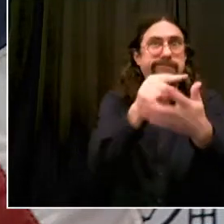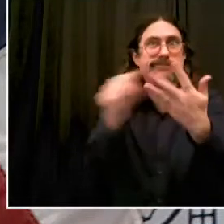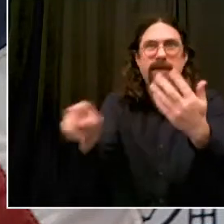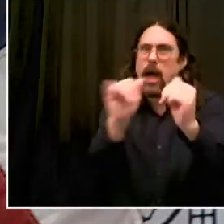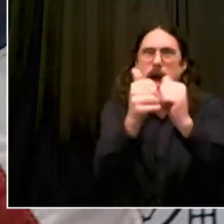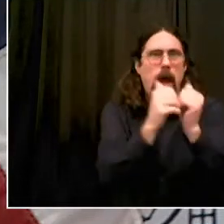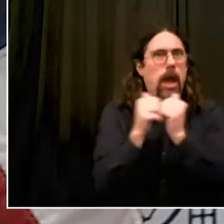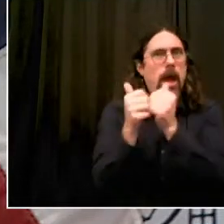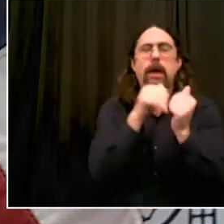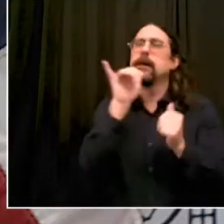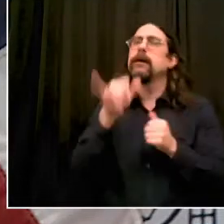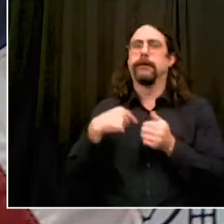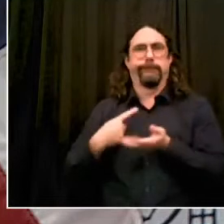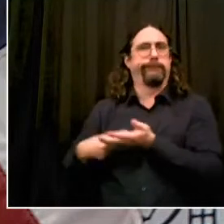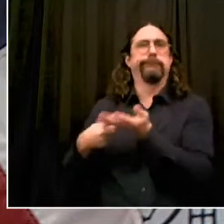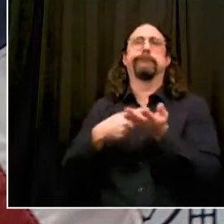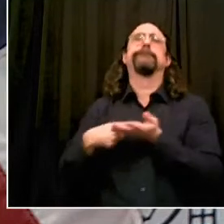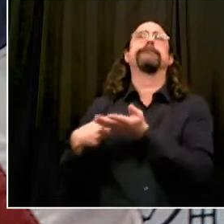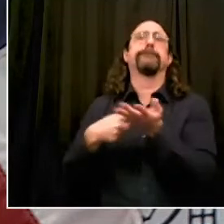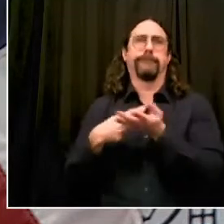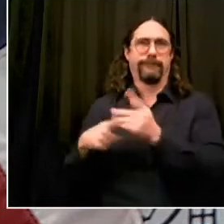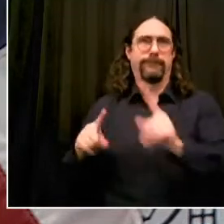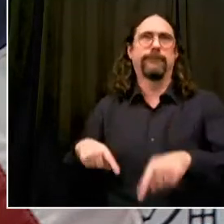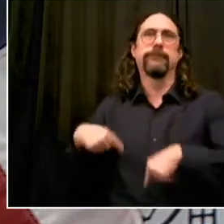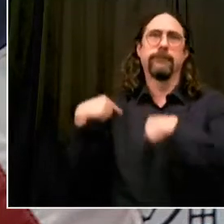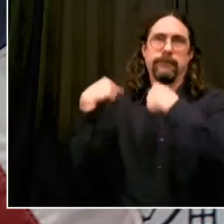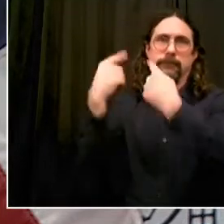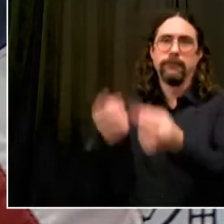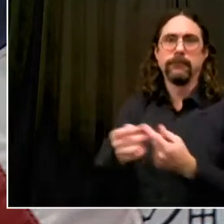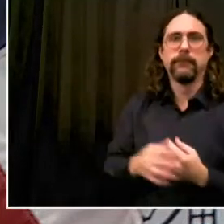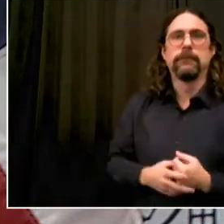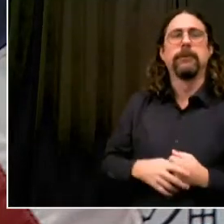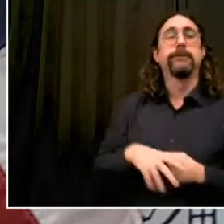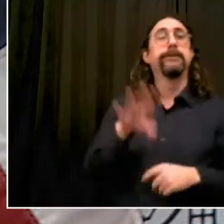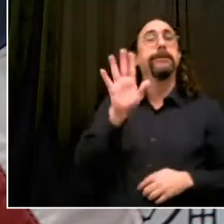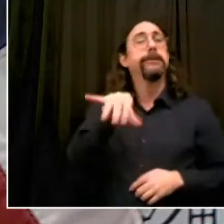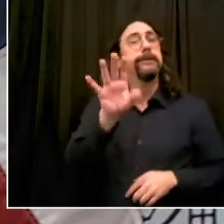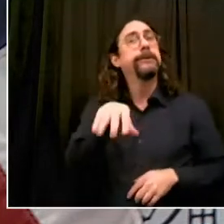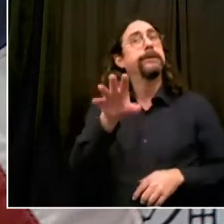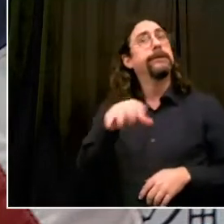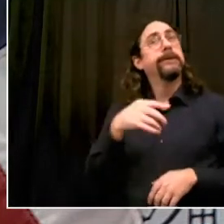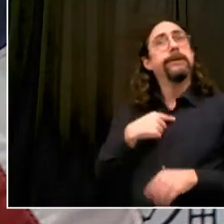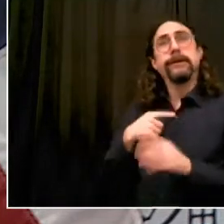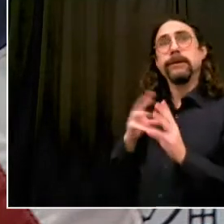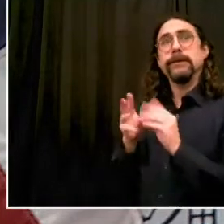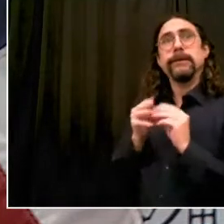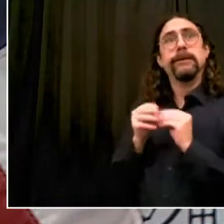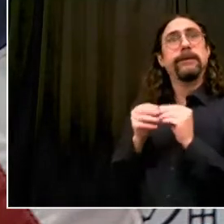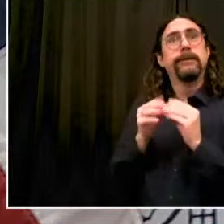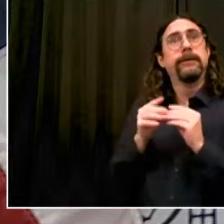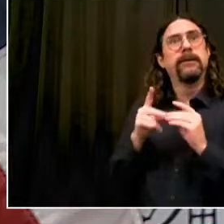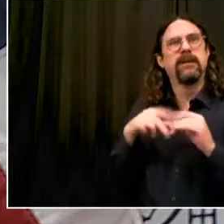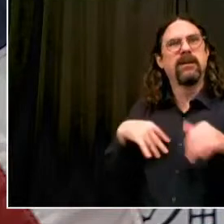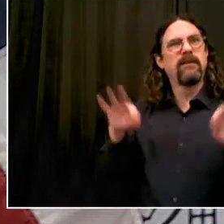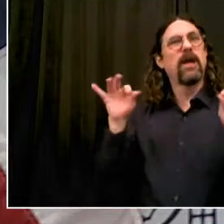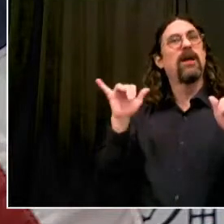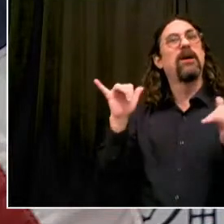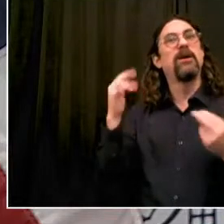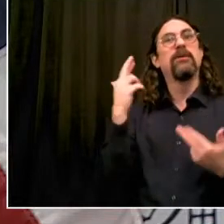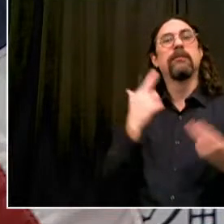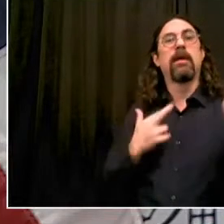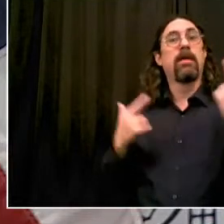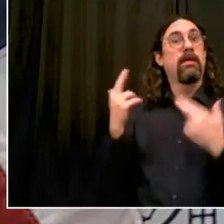found is because we've been expanding testing capacity constantly in New York City, that we now had a lot more we could